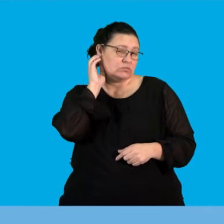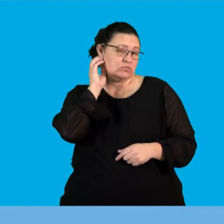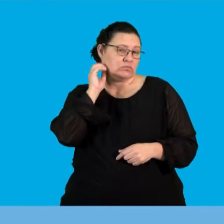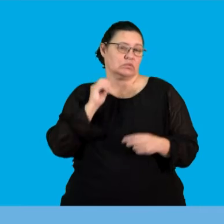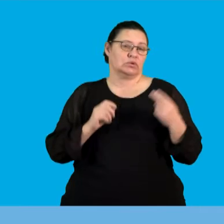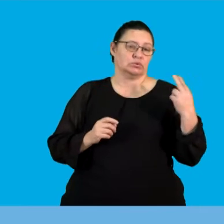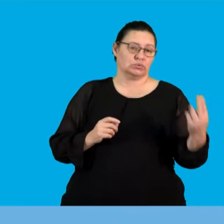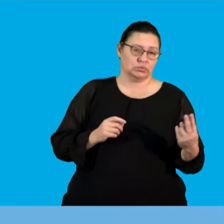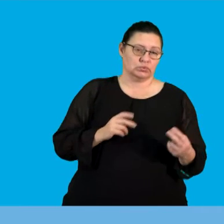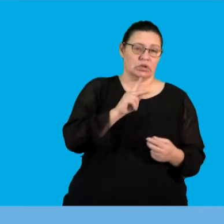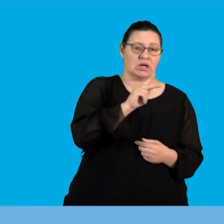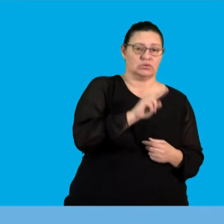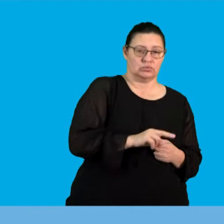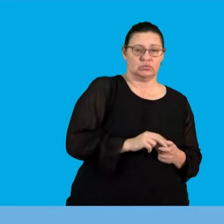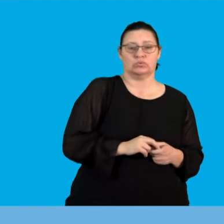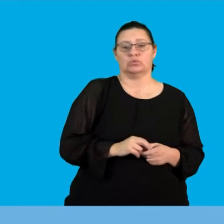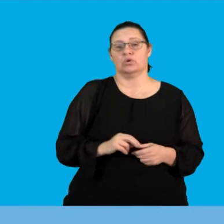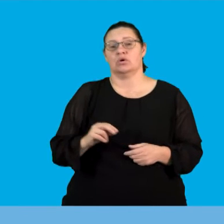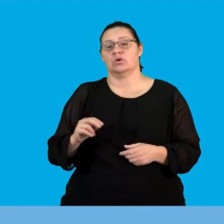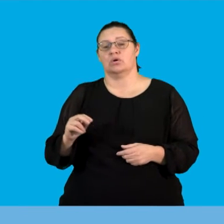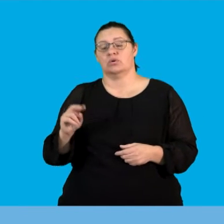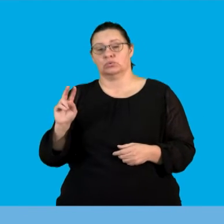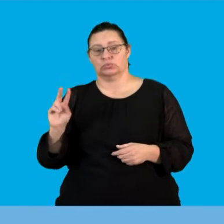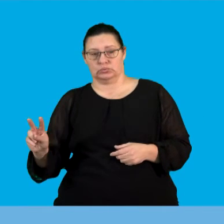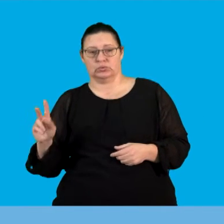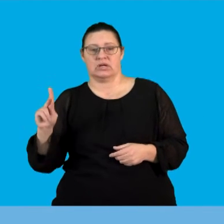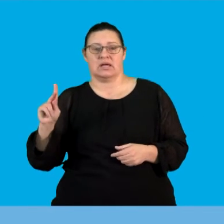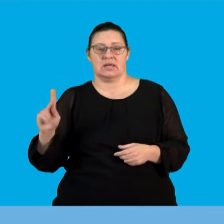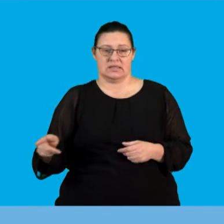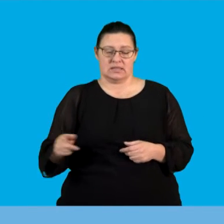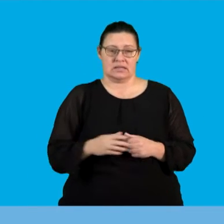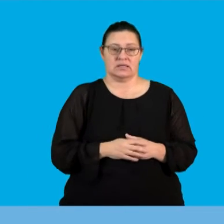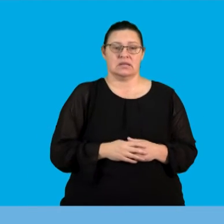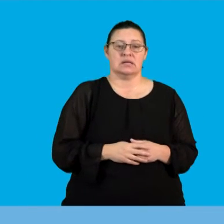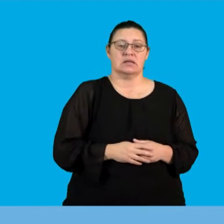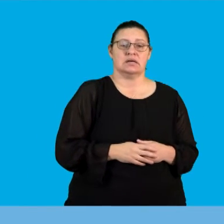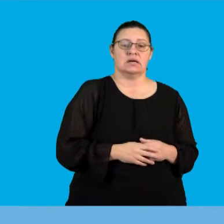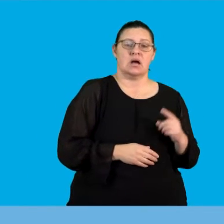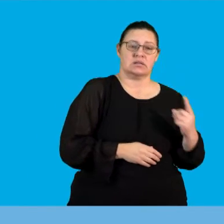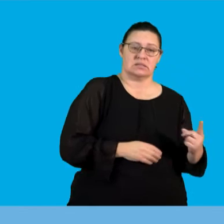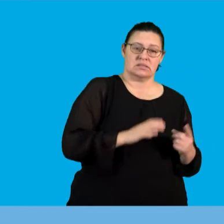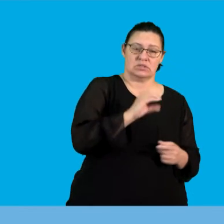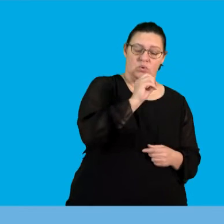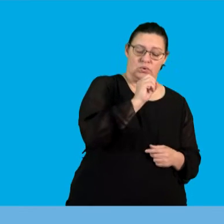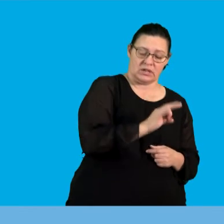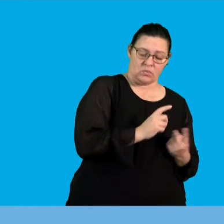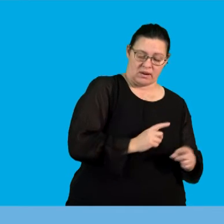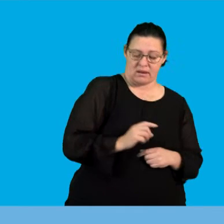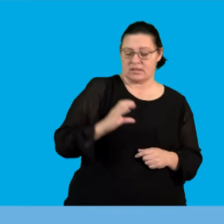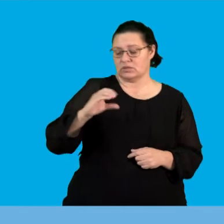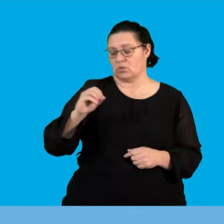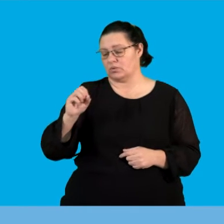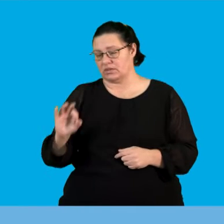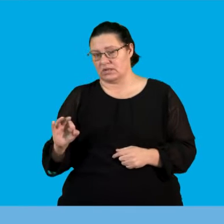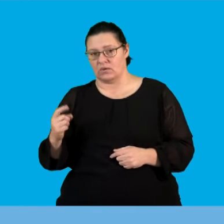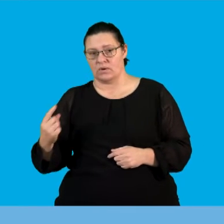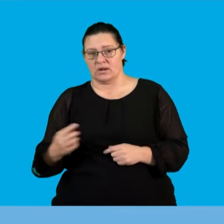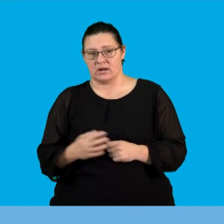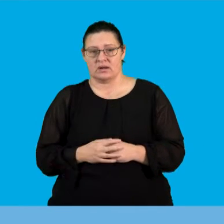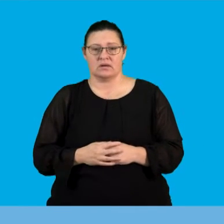2 potassium atoms, and then 2 potassium atoms, 1 carbon atom, and then